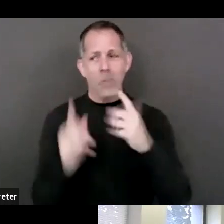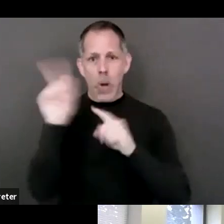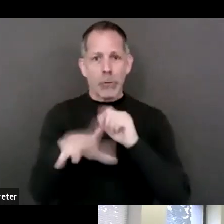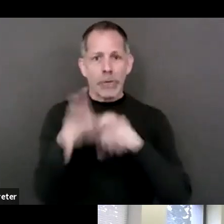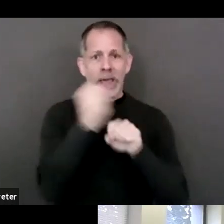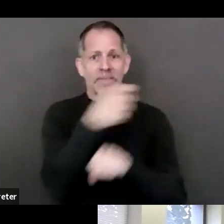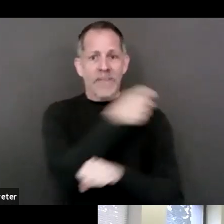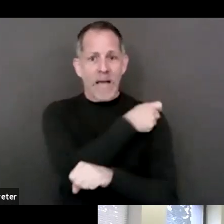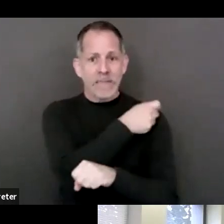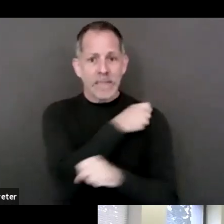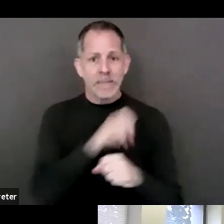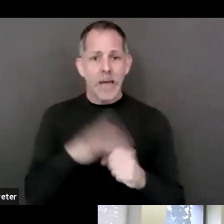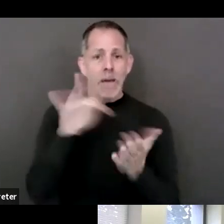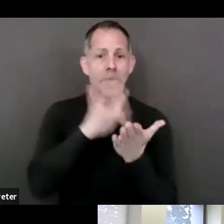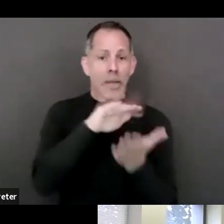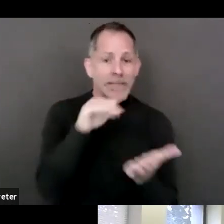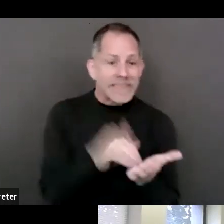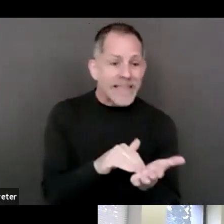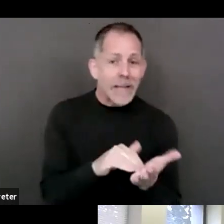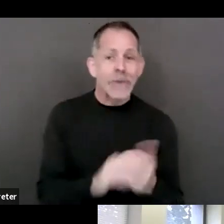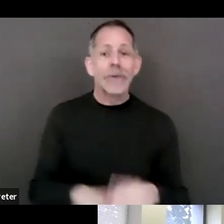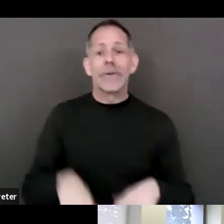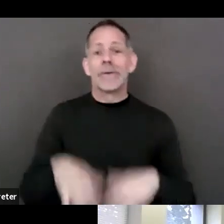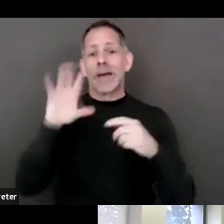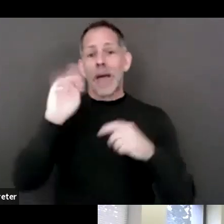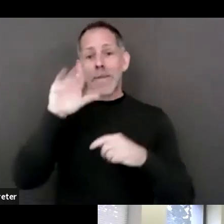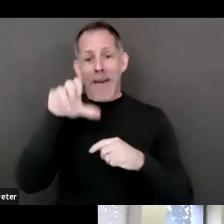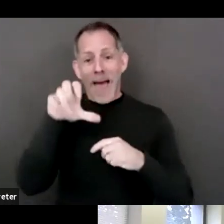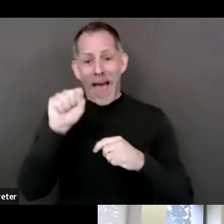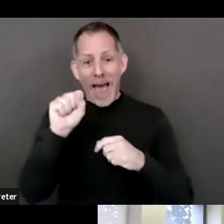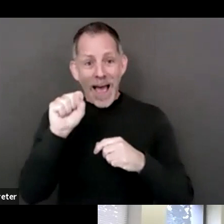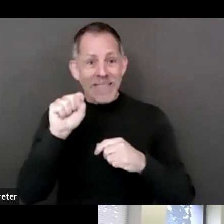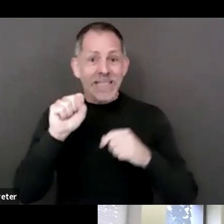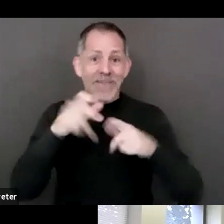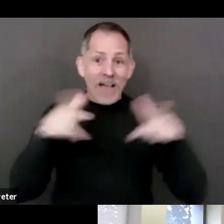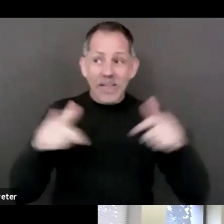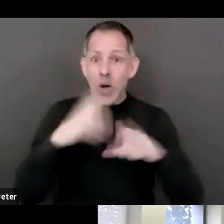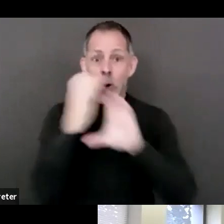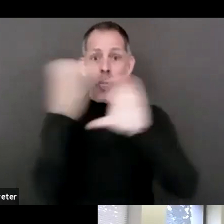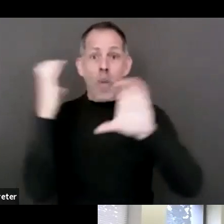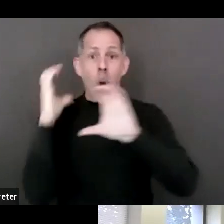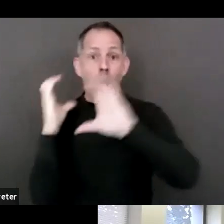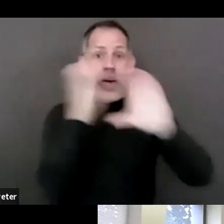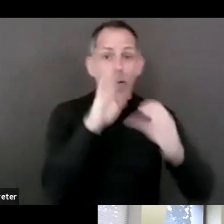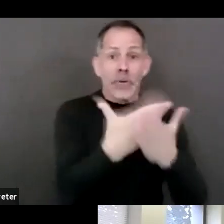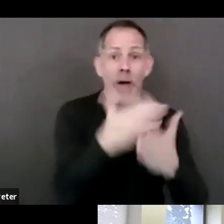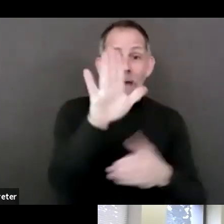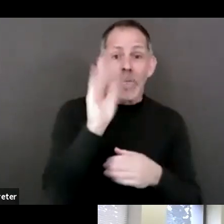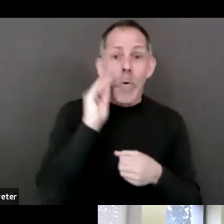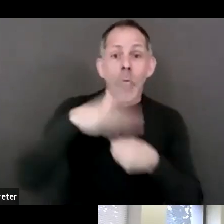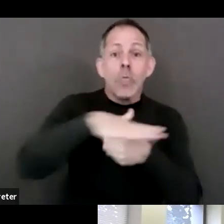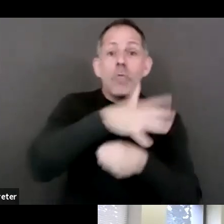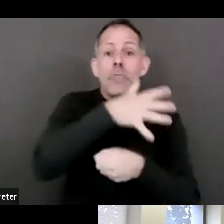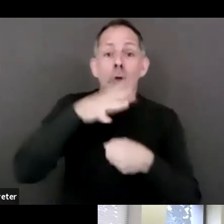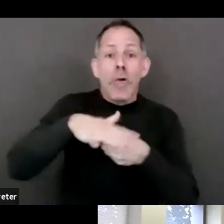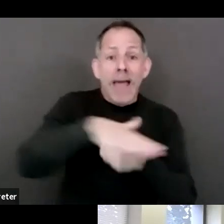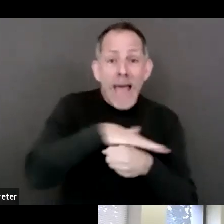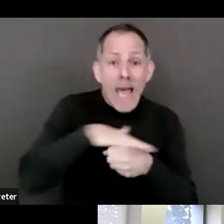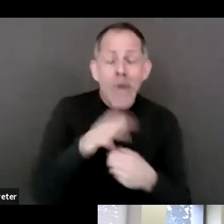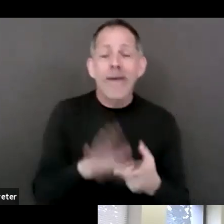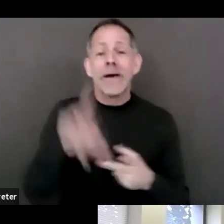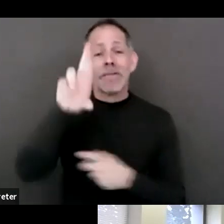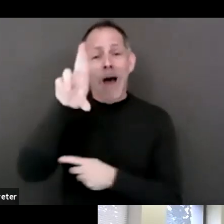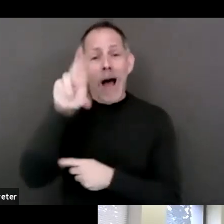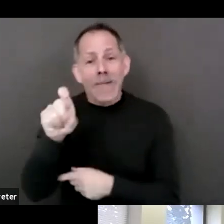of service organizations and other organizations that represent marginalized communities, and essentially doing everything we